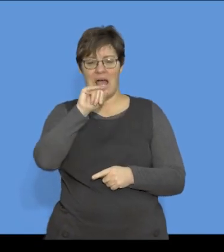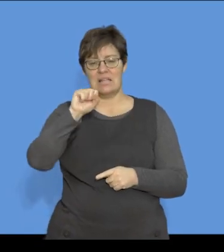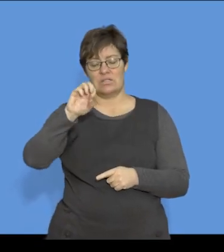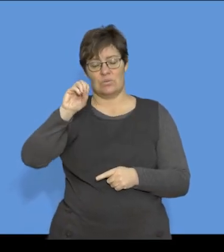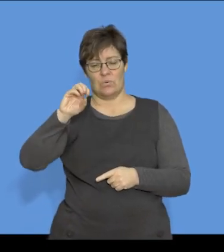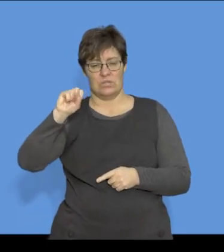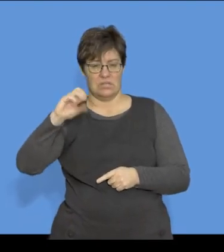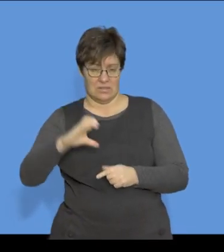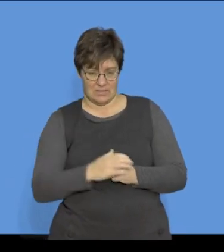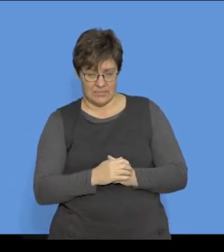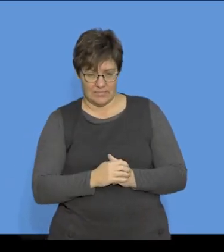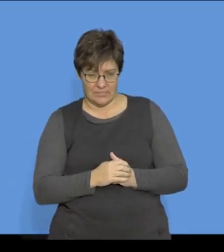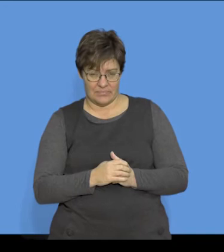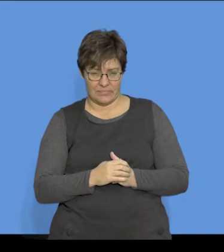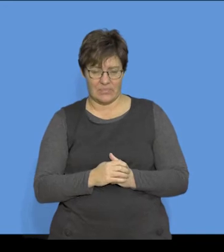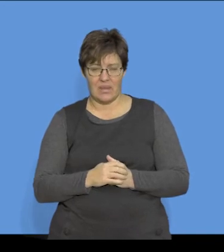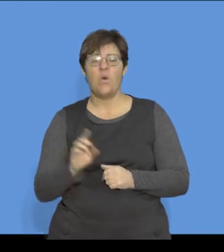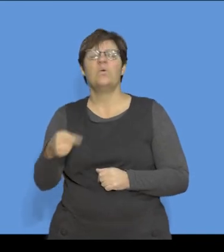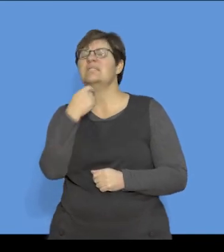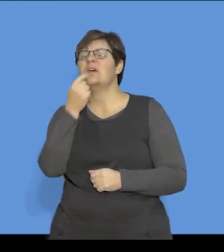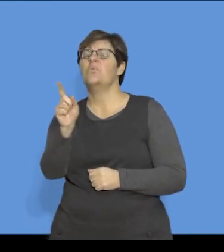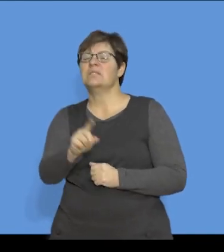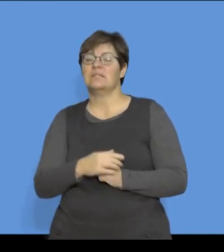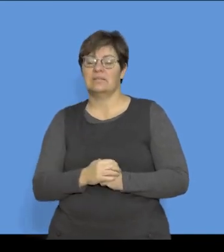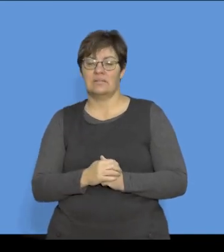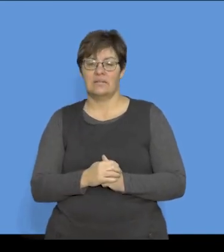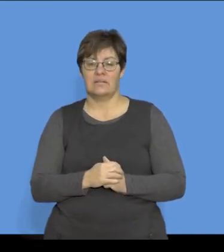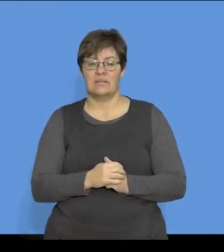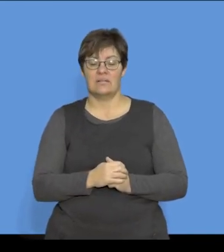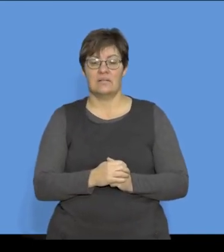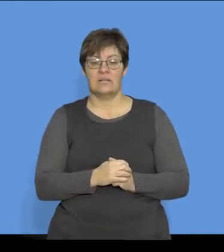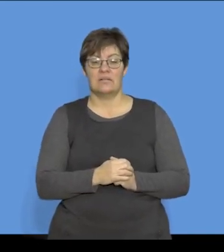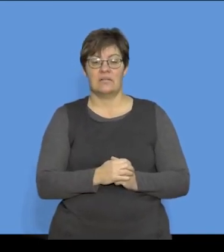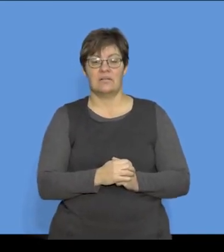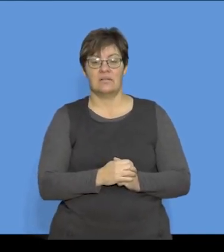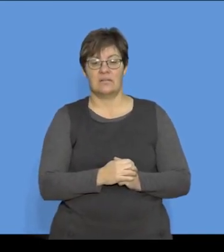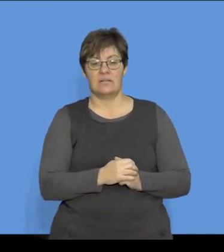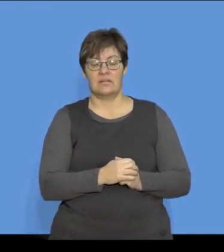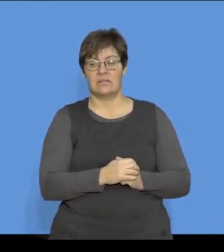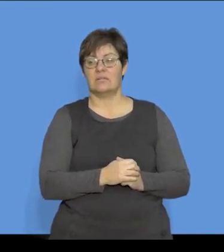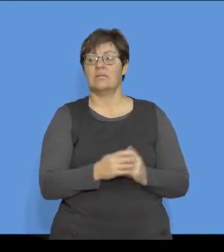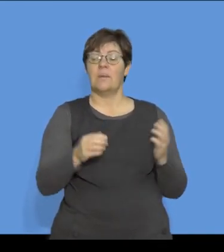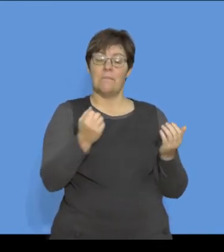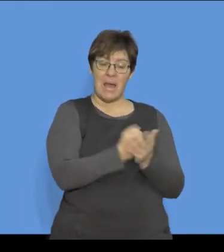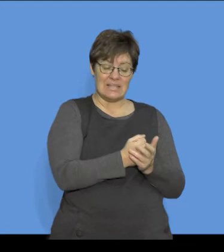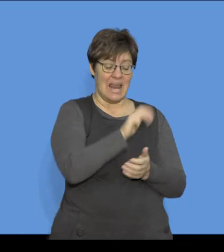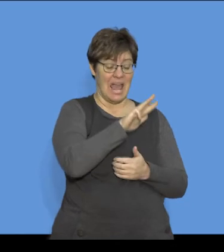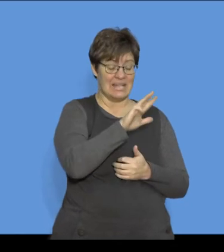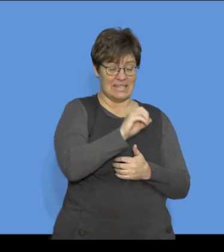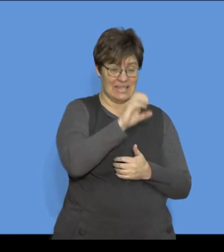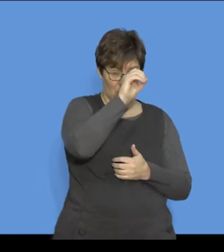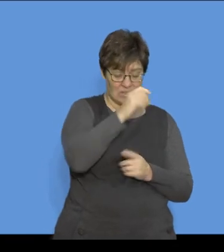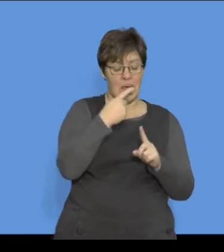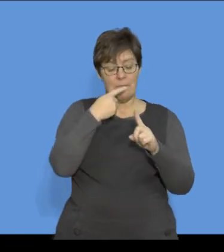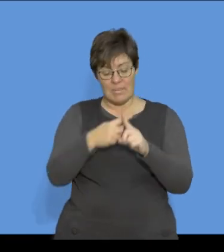Now, what point is this that we said? We said the point is it must be an isosceles triangle. So you can